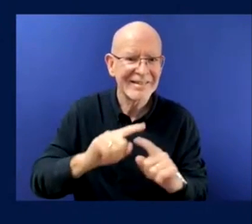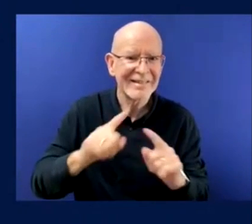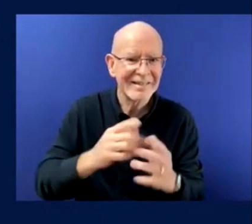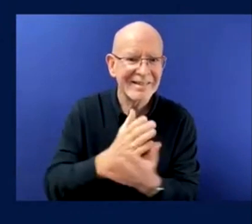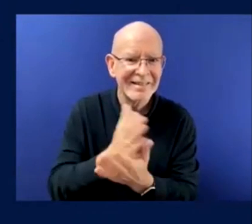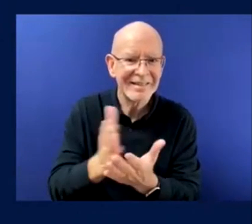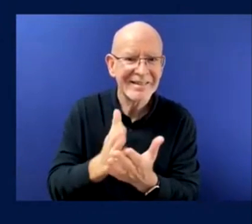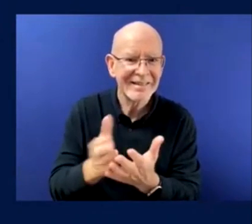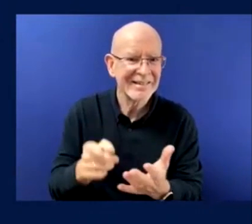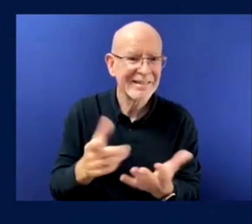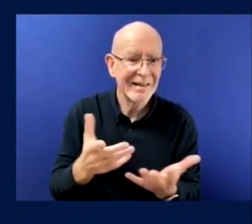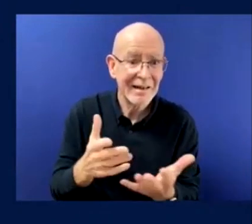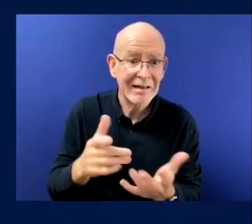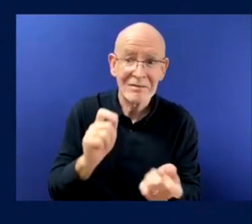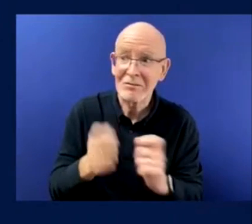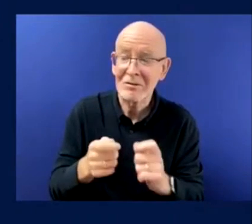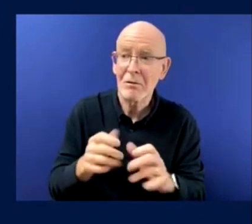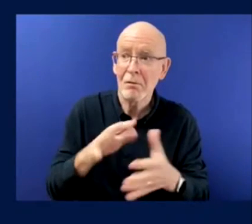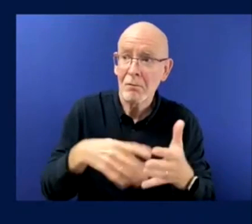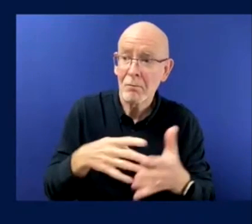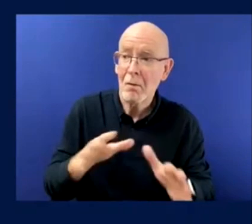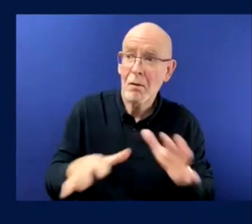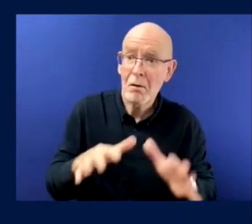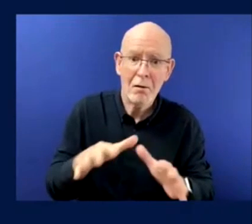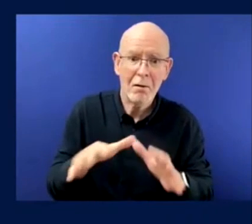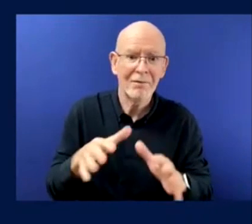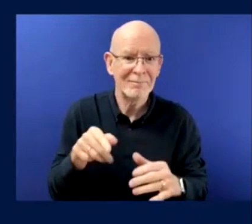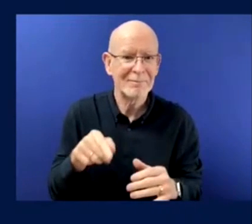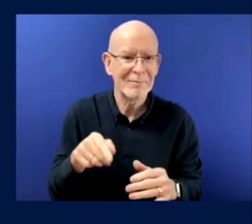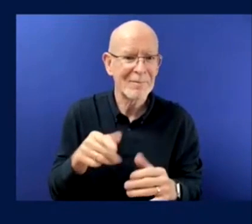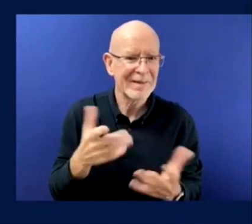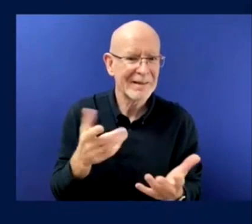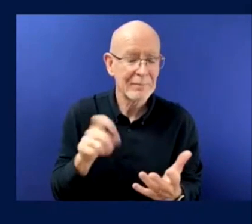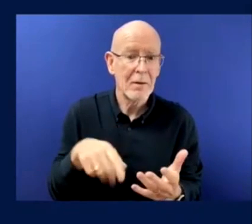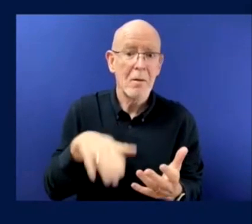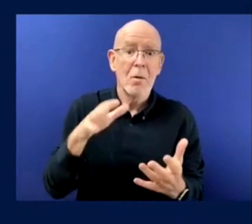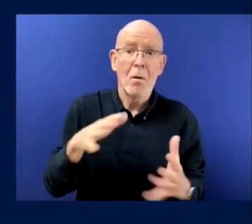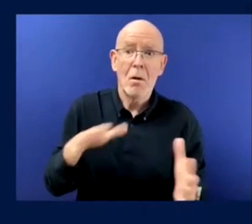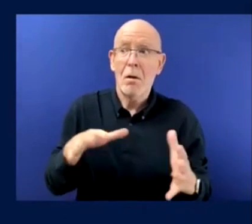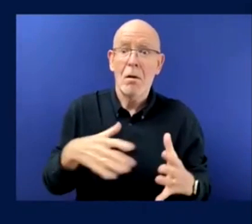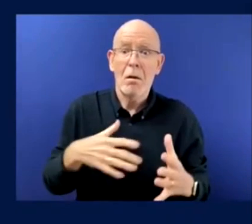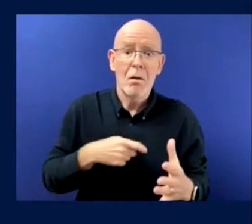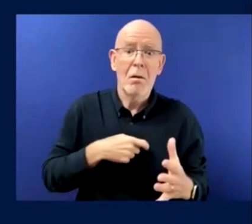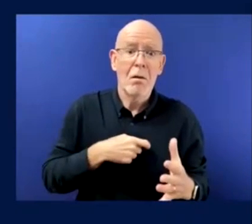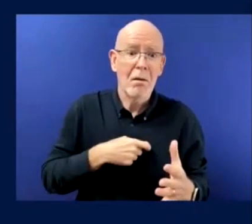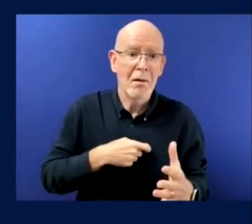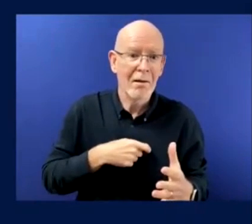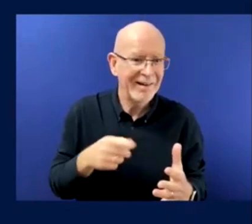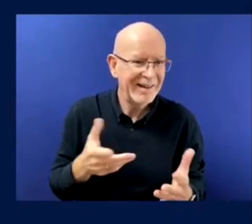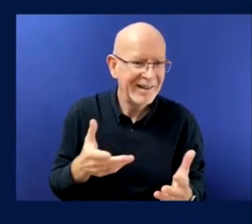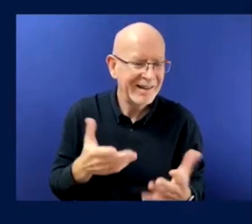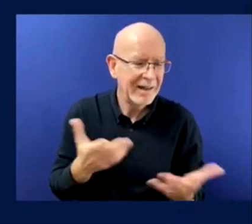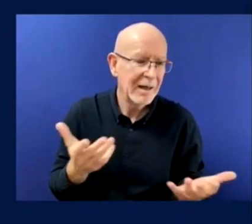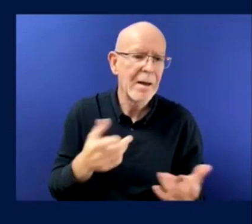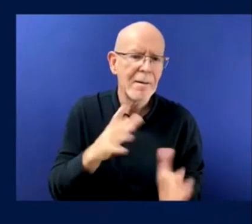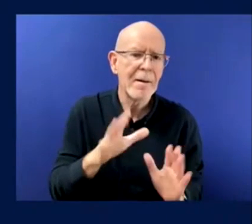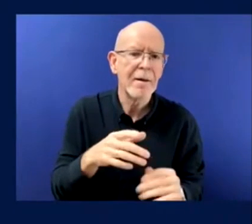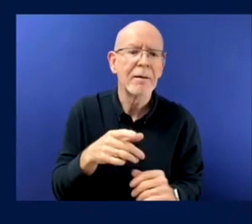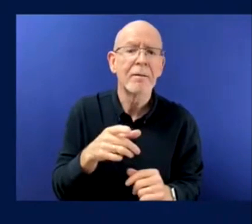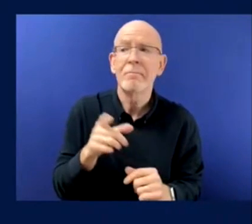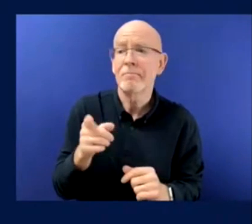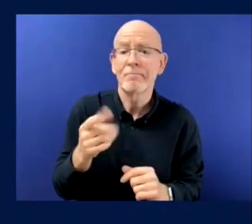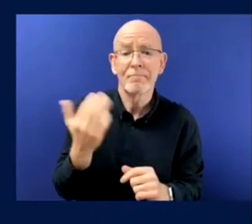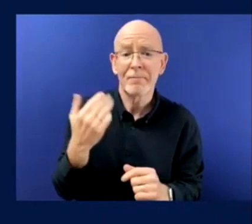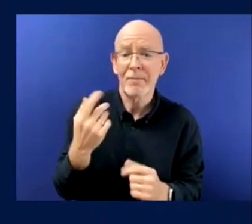in a different area when he was going to watch his team play there. And this happened quite unexpectedly, and he